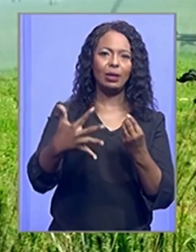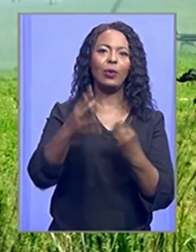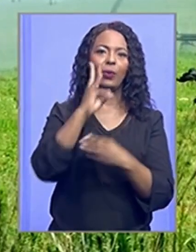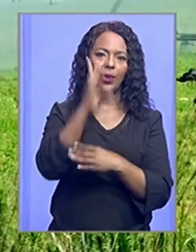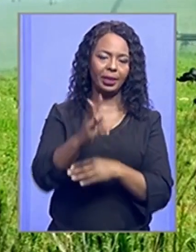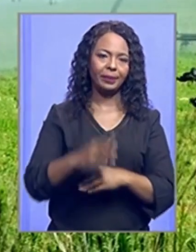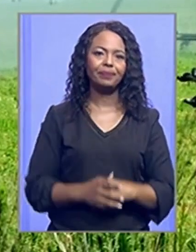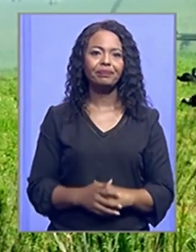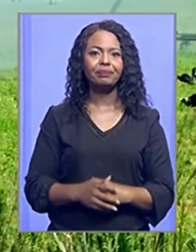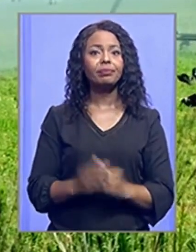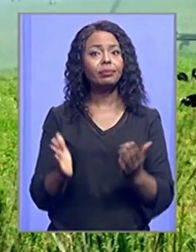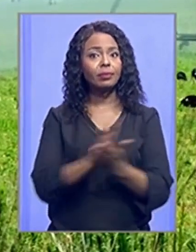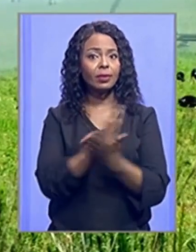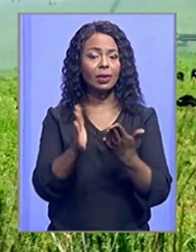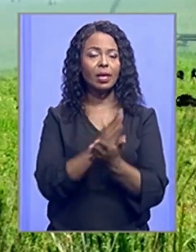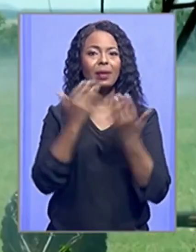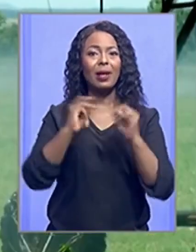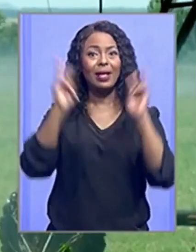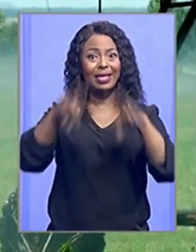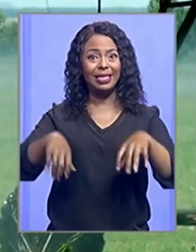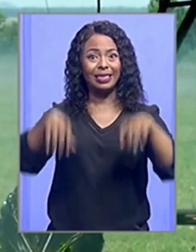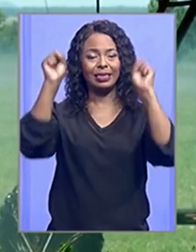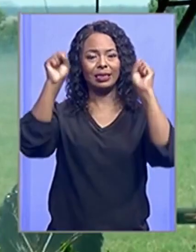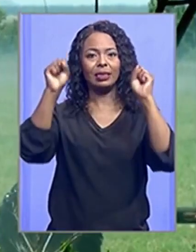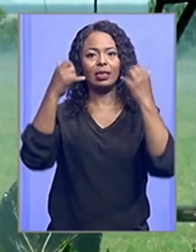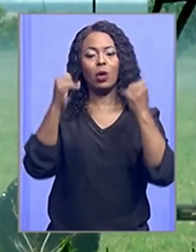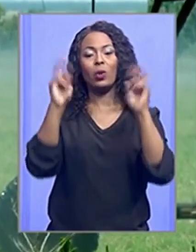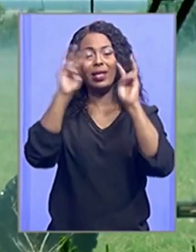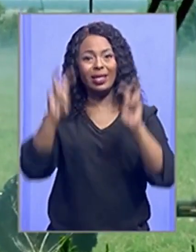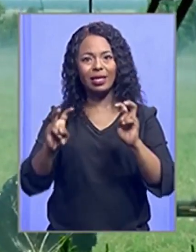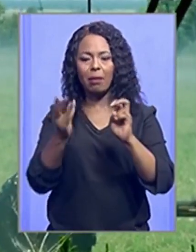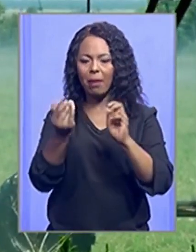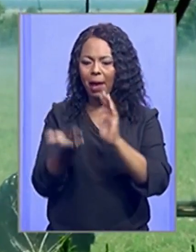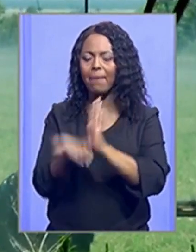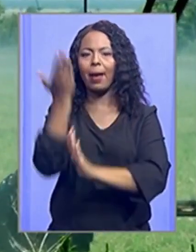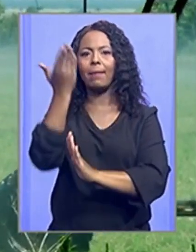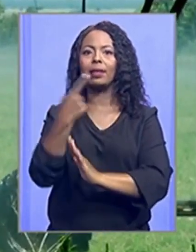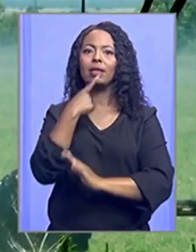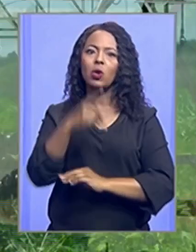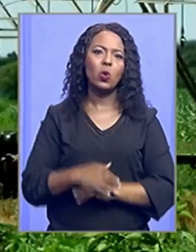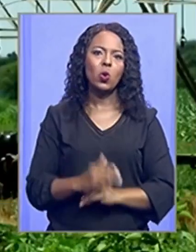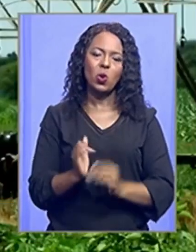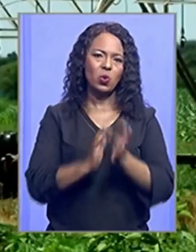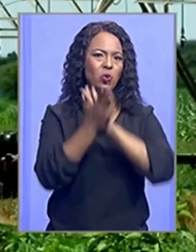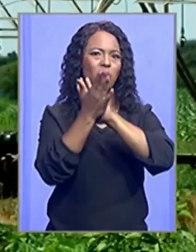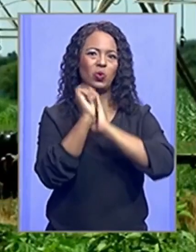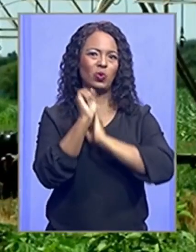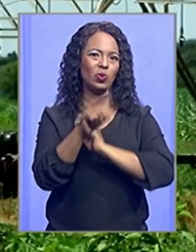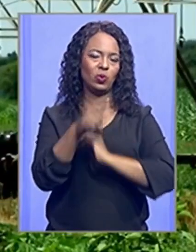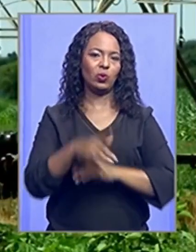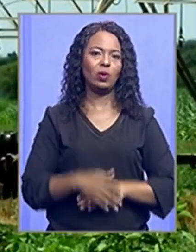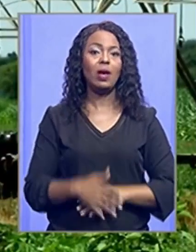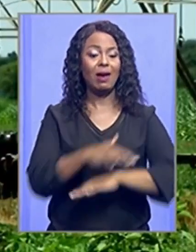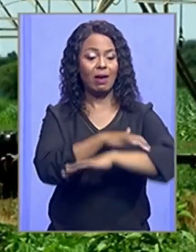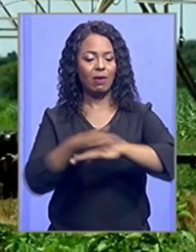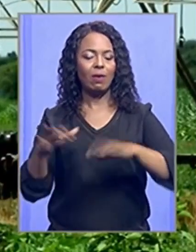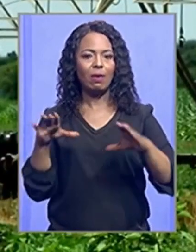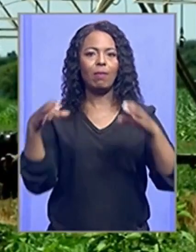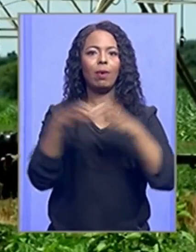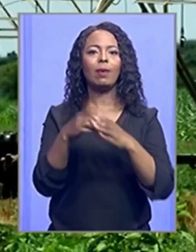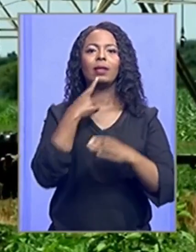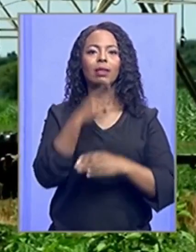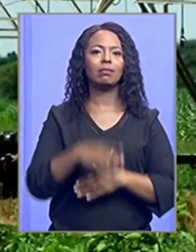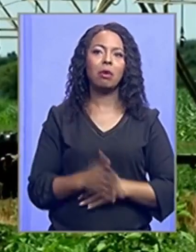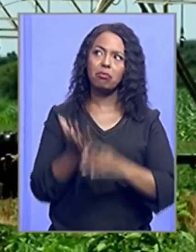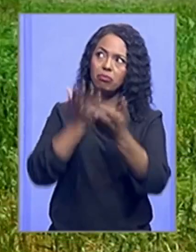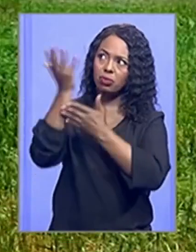ya ditheko tse phahameng tsa matla a motlakase e se kgetho ya dihwai. Mokgatlo wa Dihwai Northern Cape o re o tshwere ditherisano